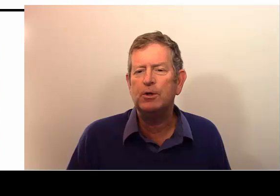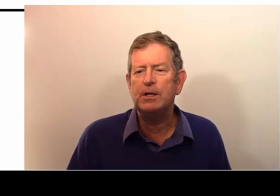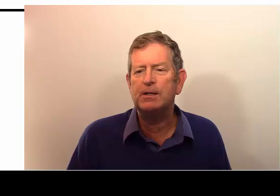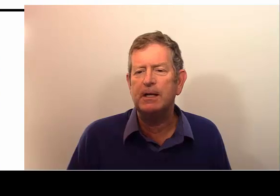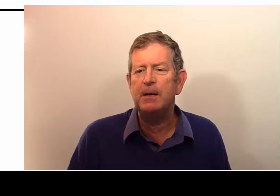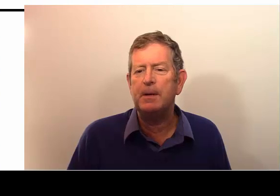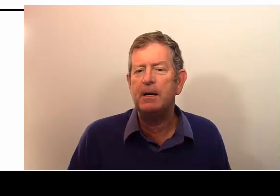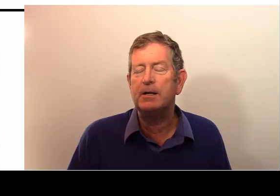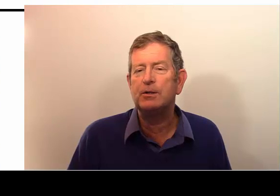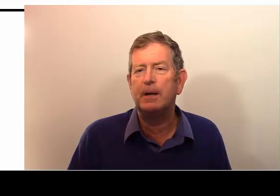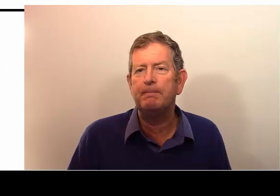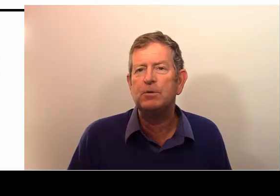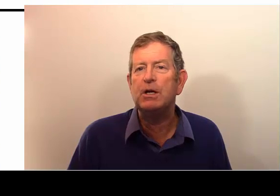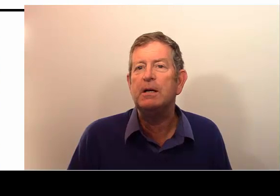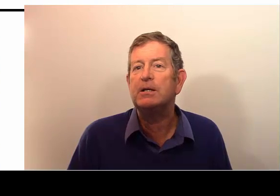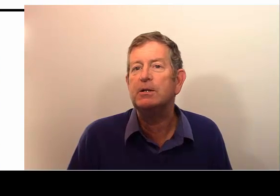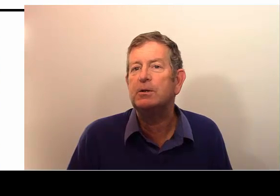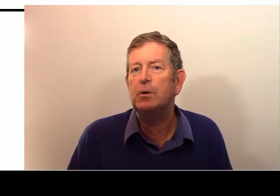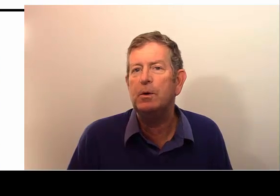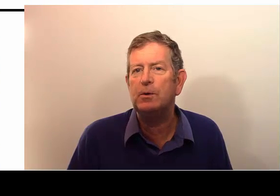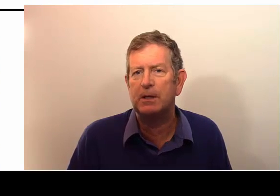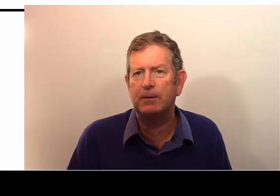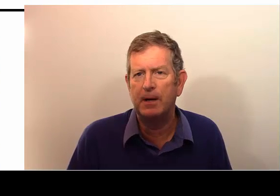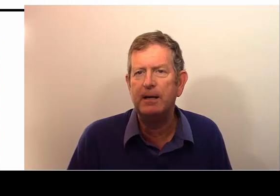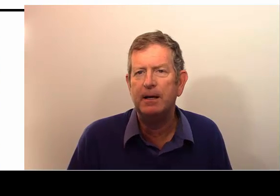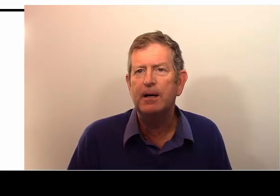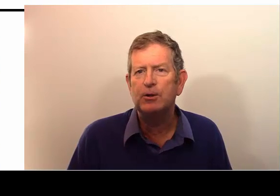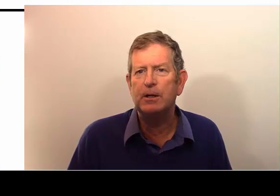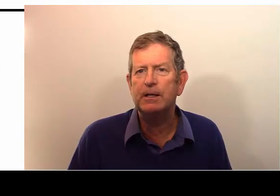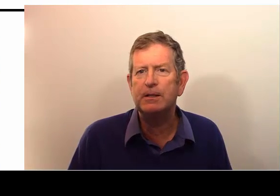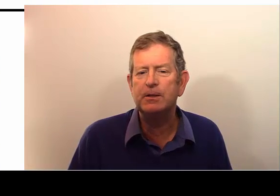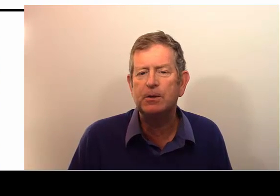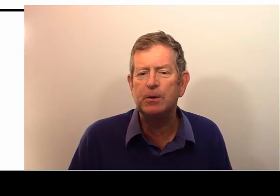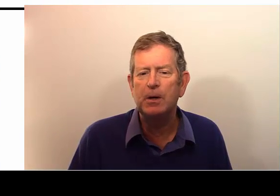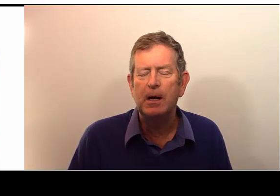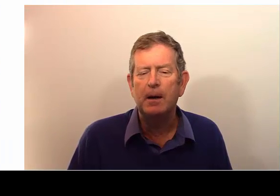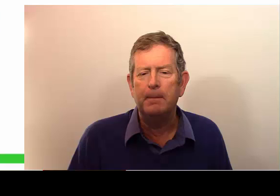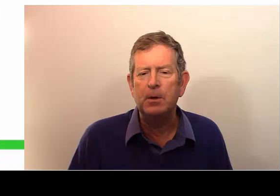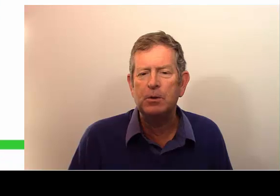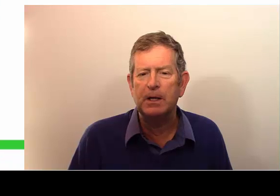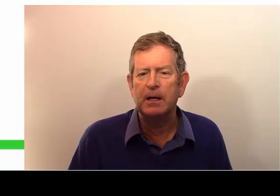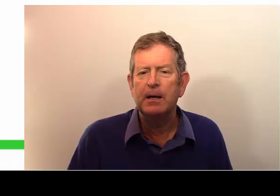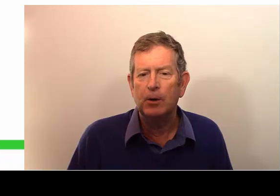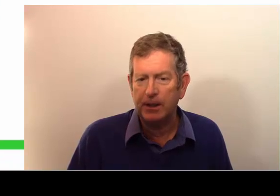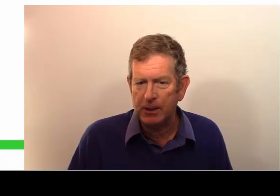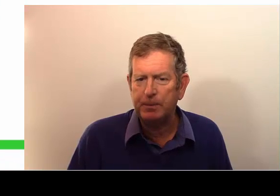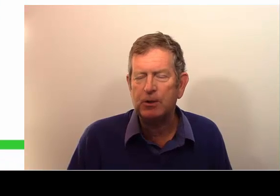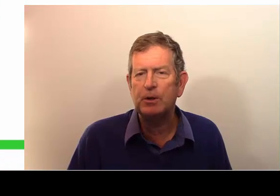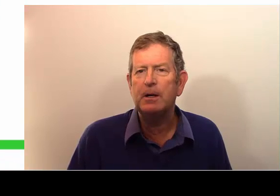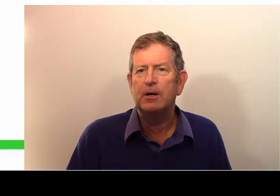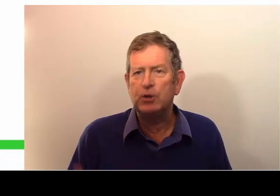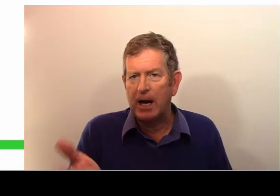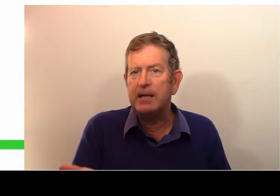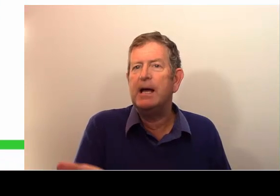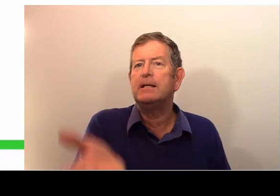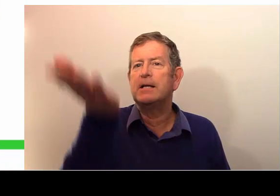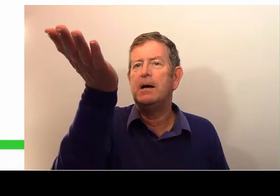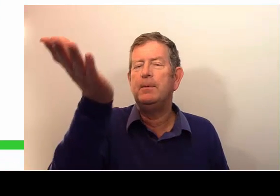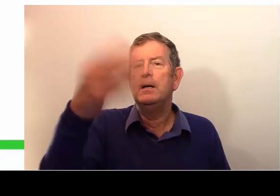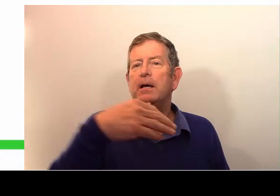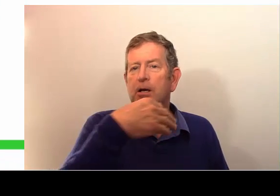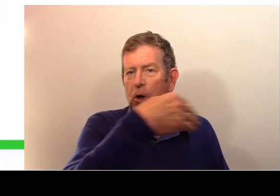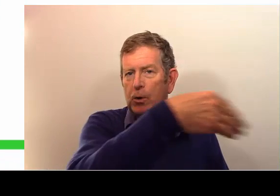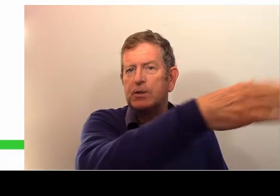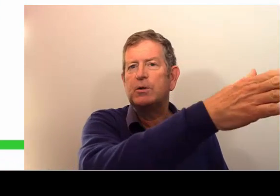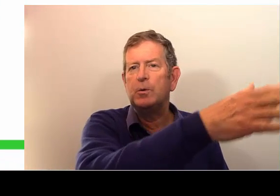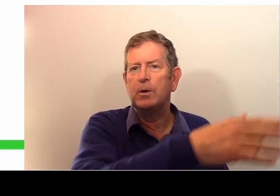All right, well, she doesn't eat because she listens to music, right? She listens to music. Look at this picture. John gets